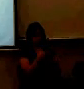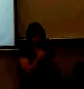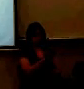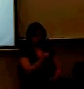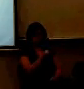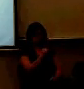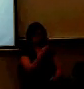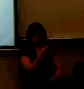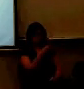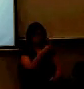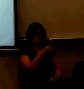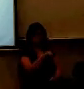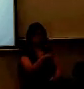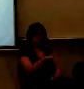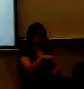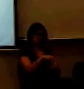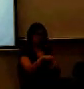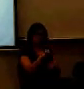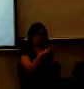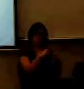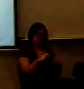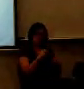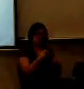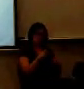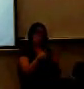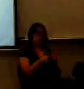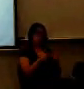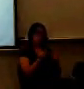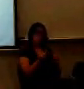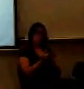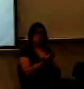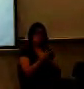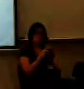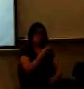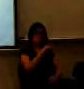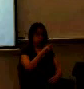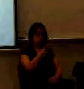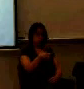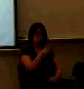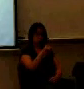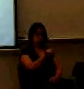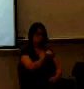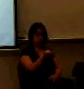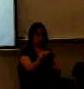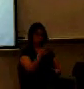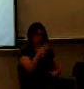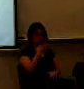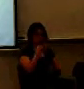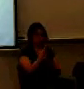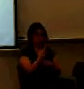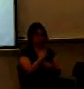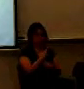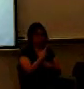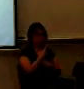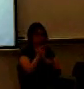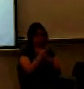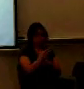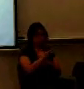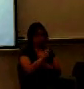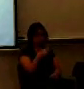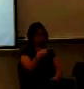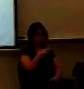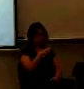molecular analysis confirms that you can actually use visual morphology to do a relatively good job of distinguishing species